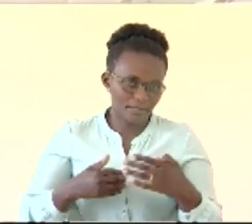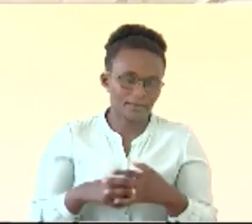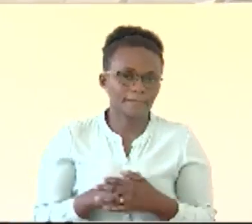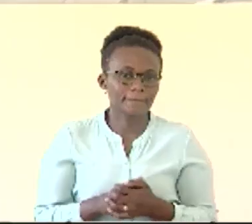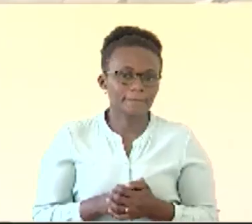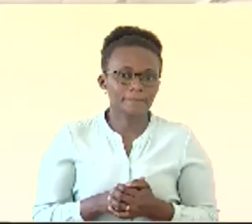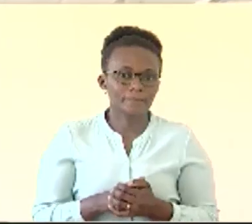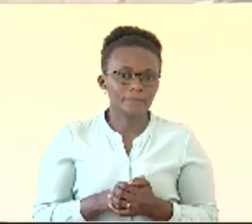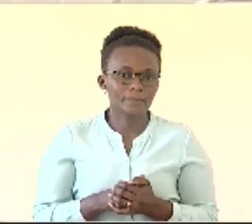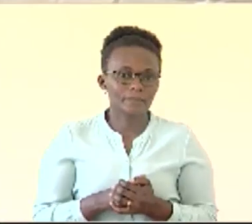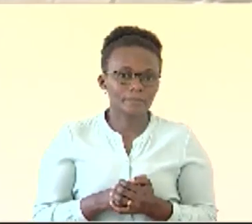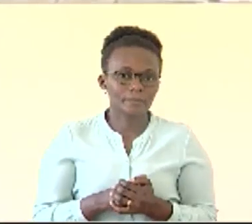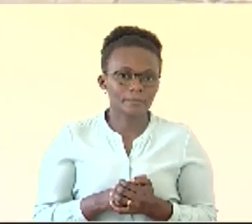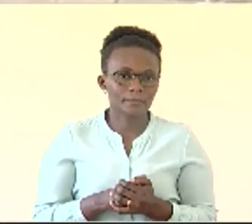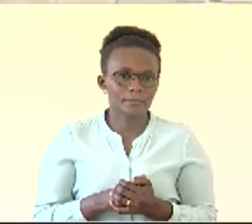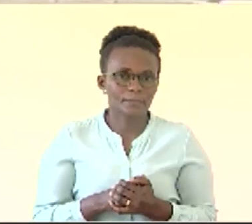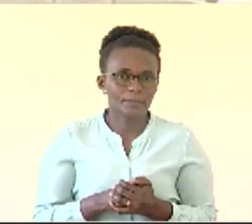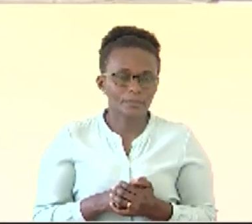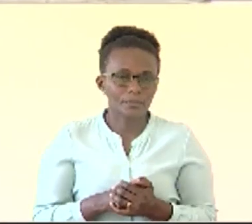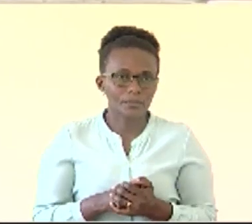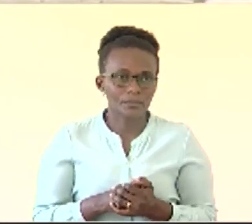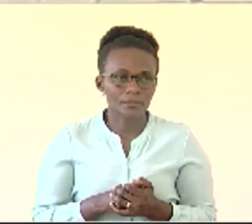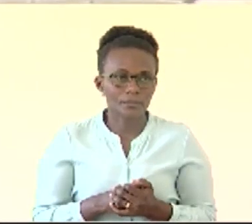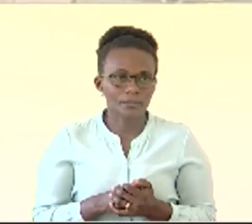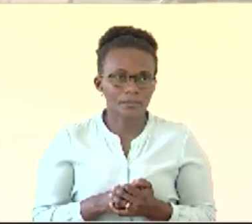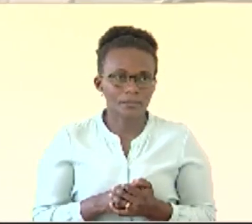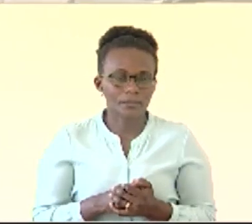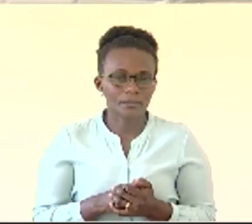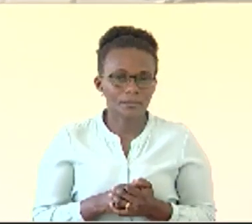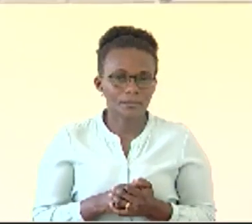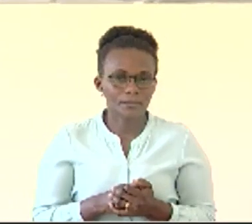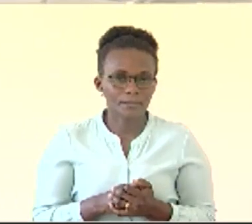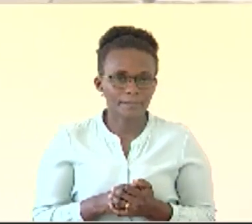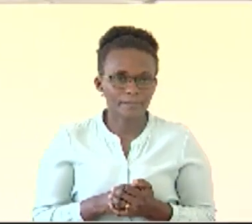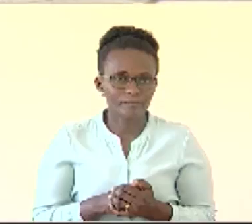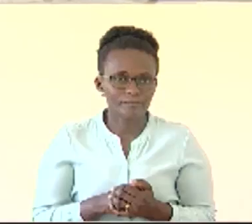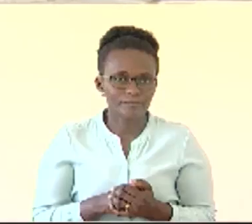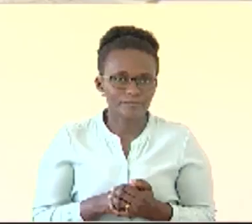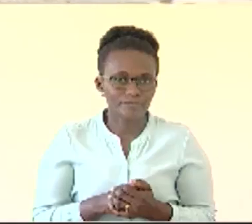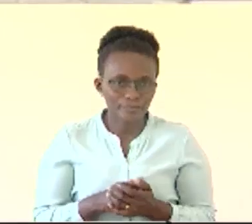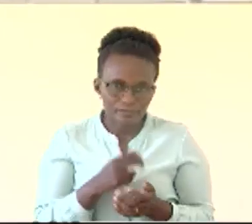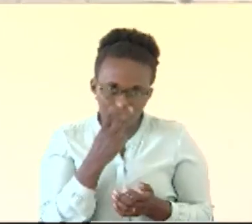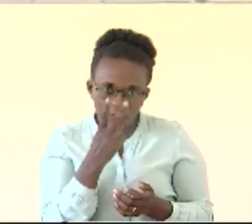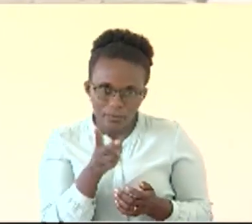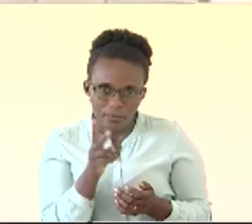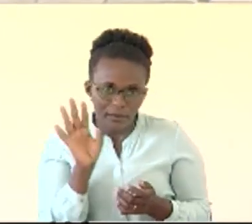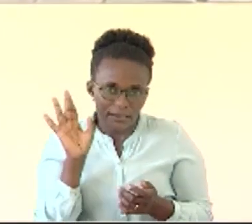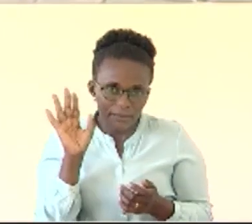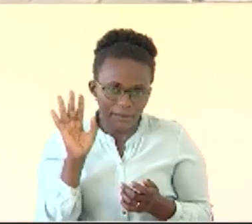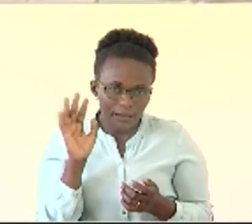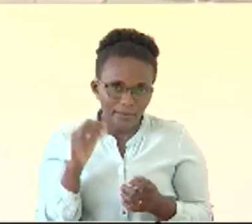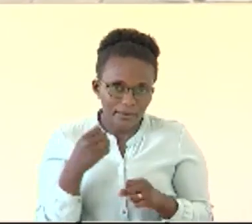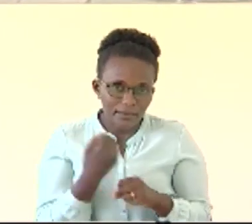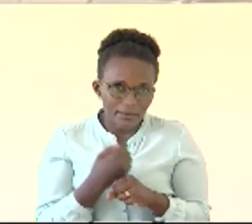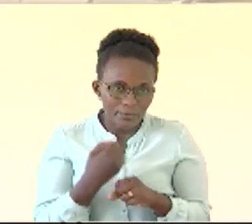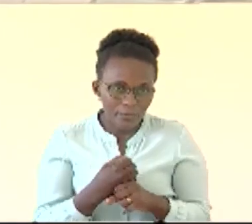gas being forming on this electrode. And which electrode is that? And then